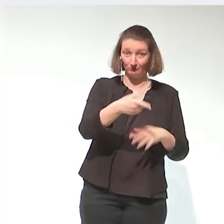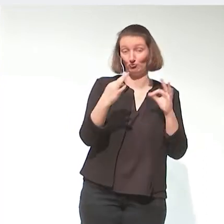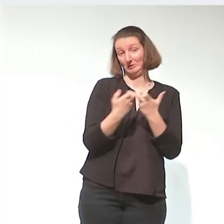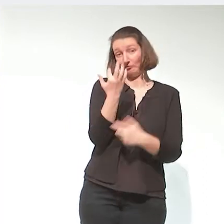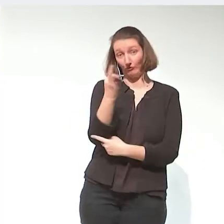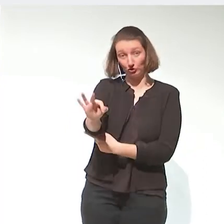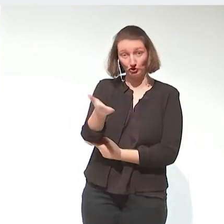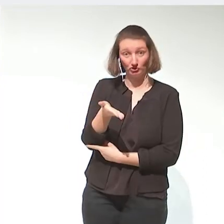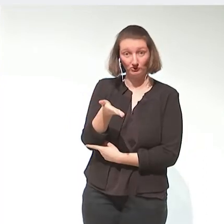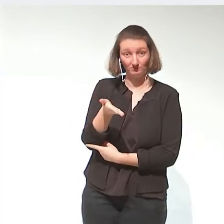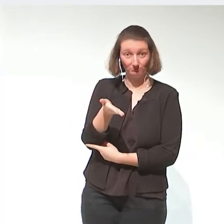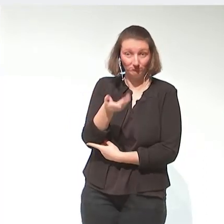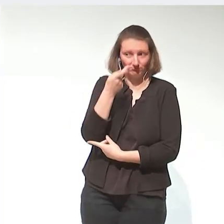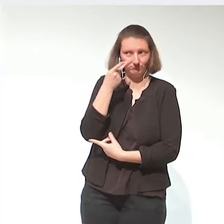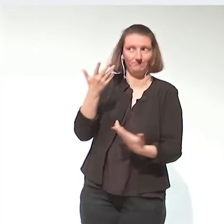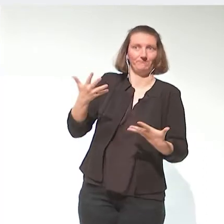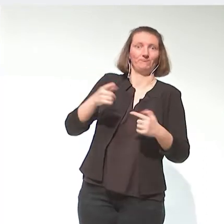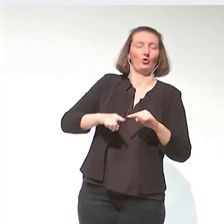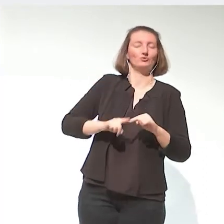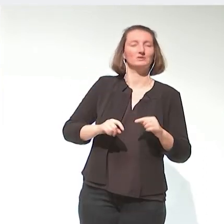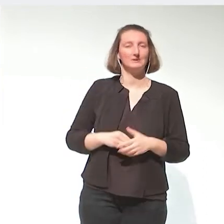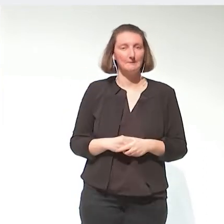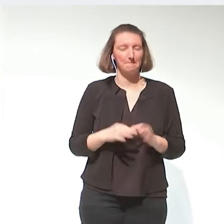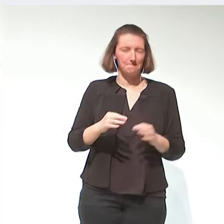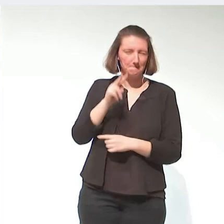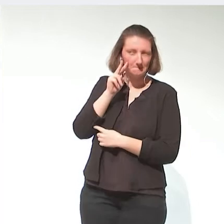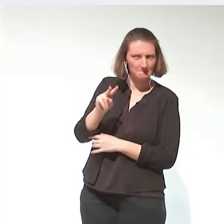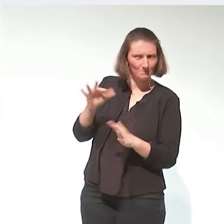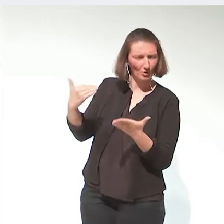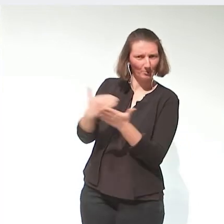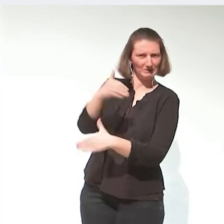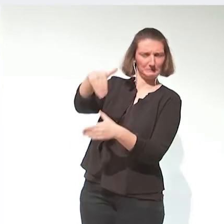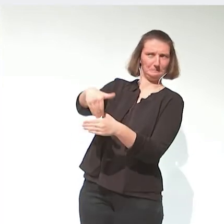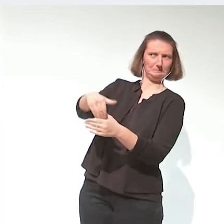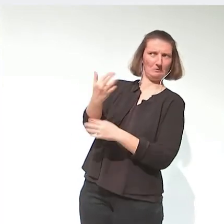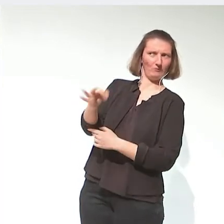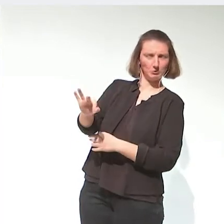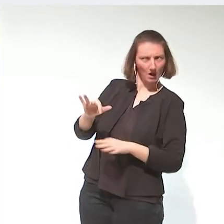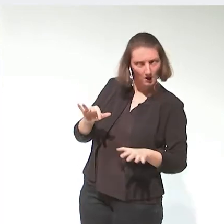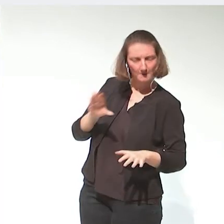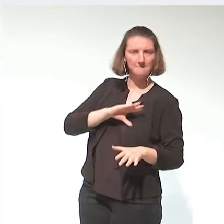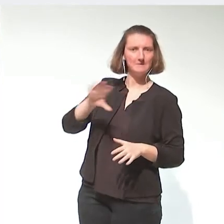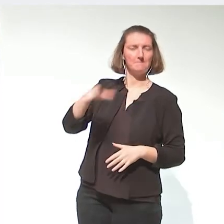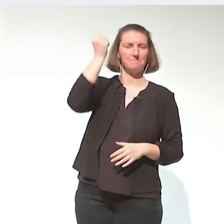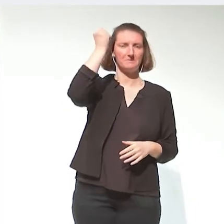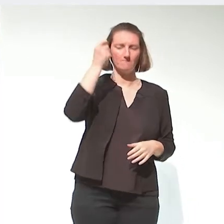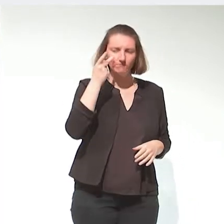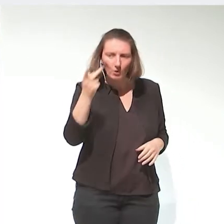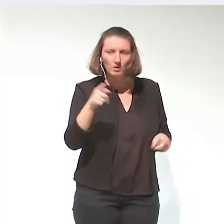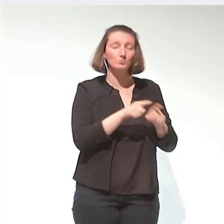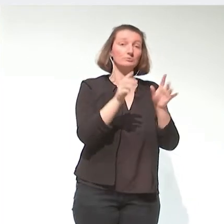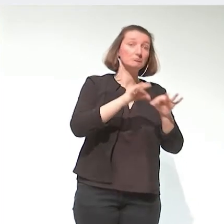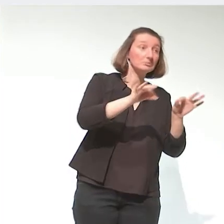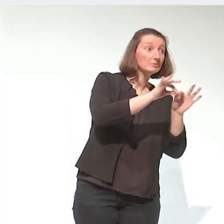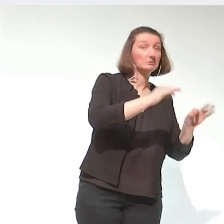actually the best and the most guided context. D'où l'idée du partage